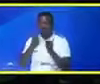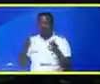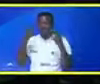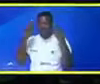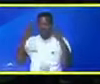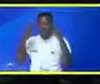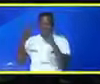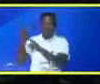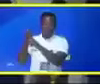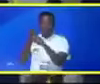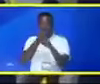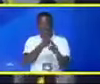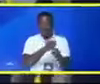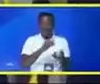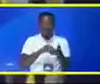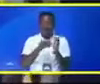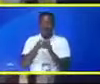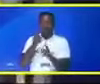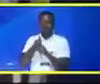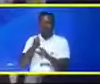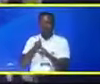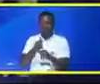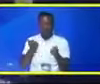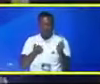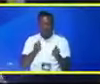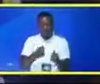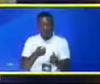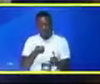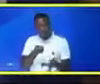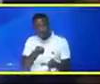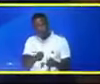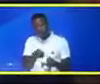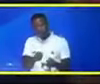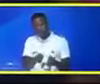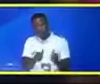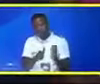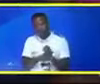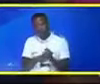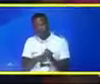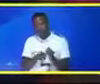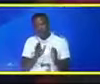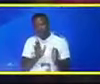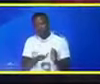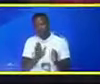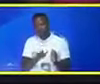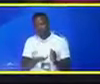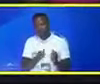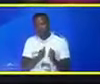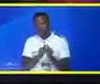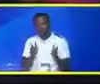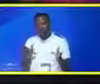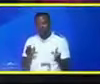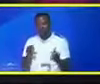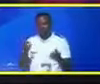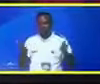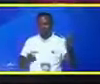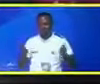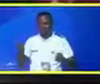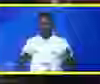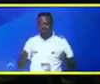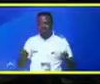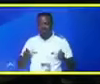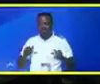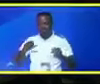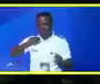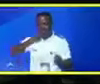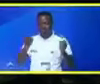by themselves, it's like kicking a car and firing on all four cylinders without holding the wheels.